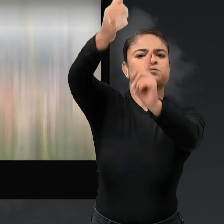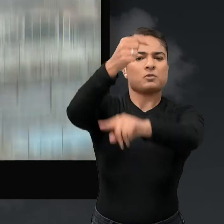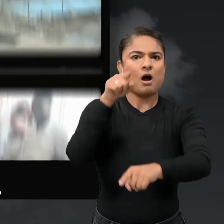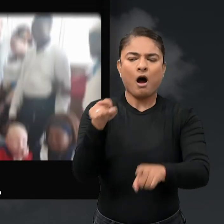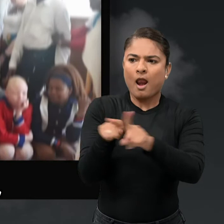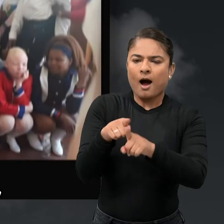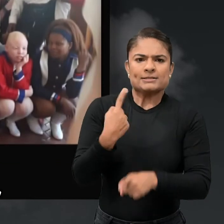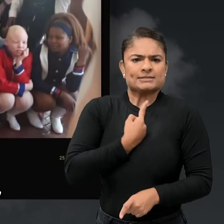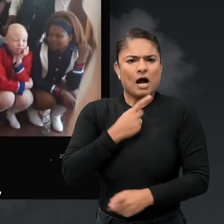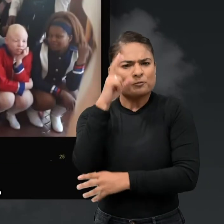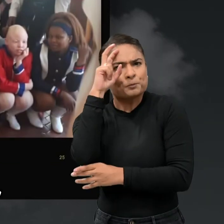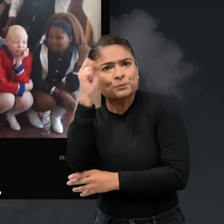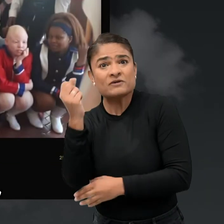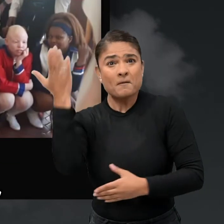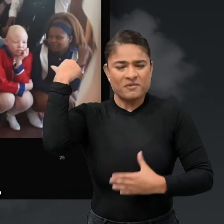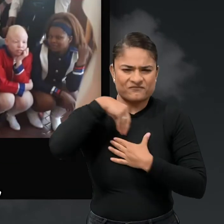more. So that is the